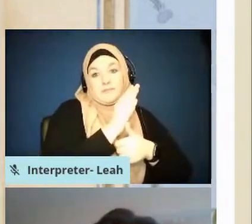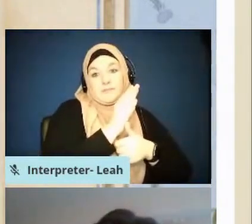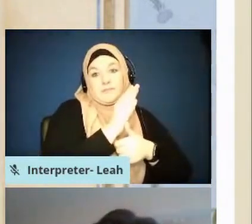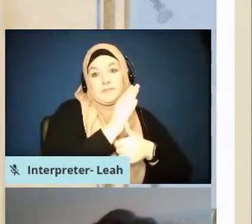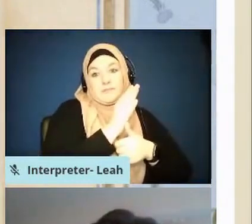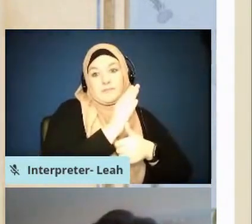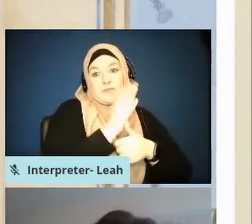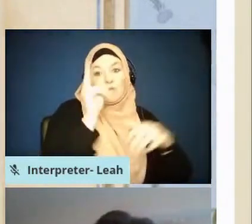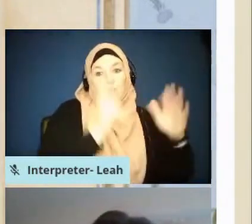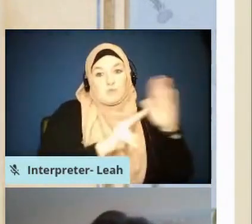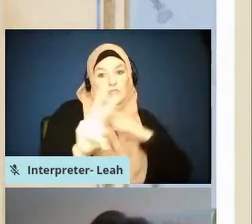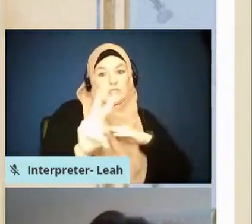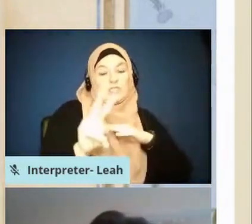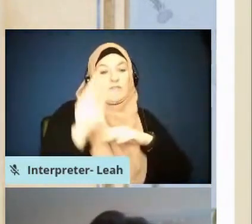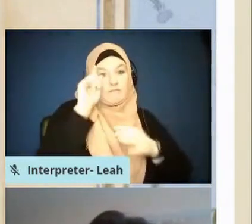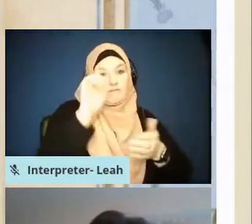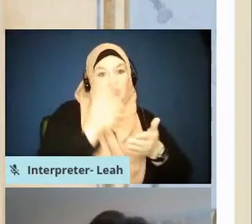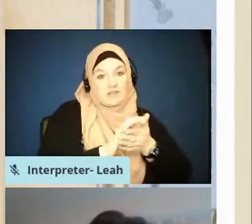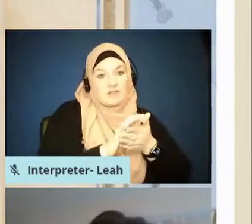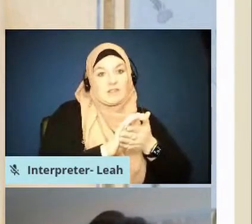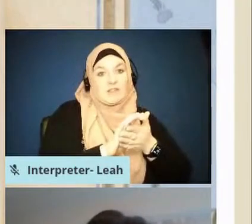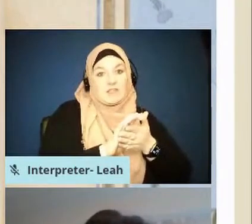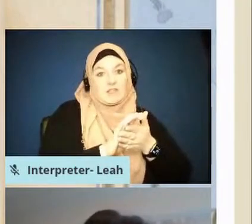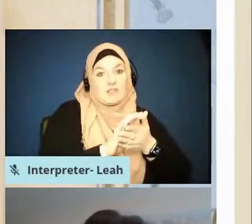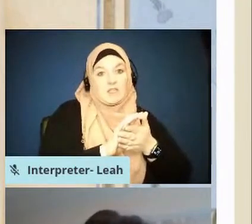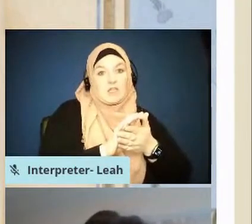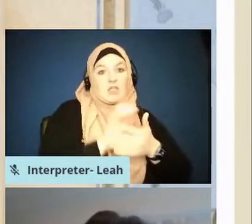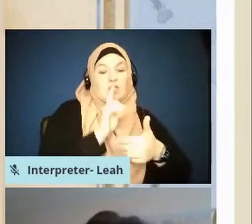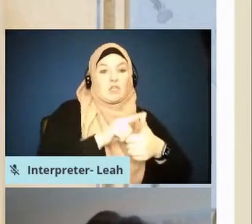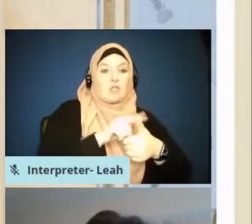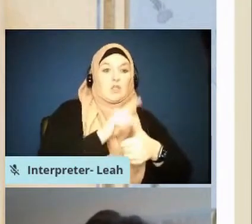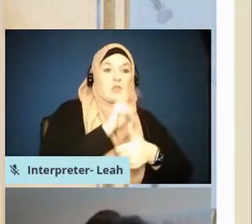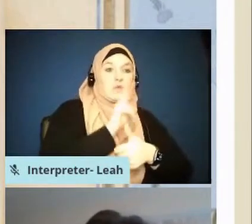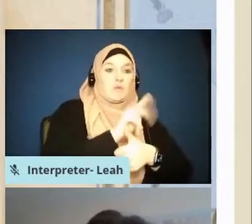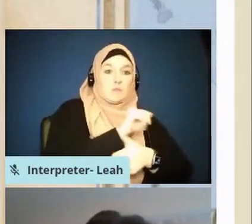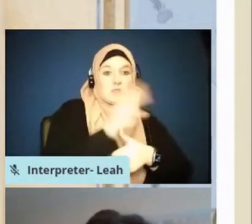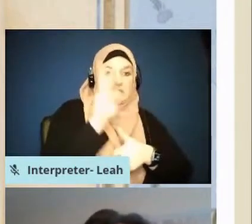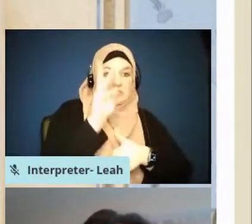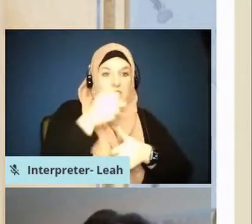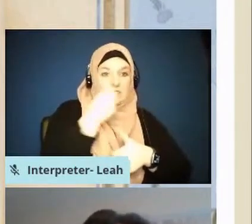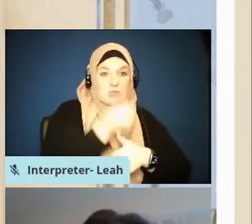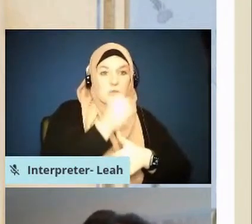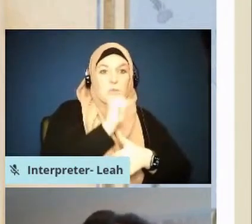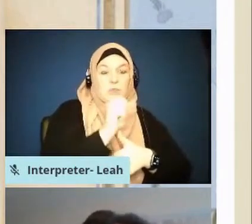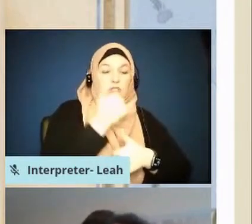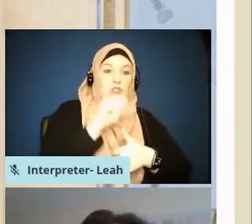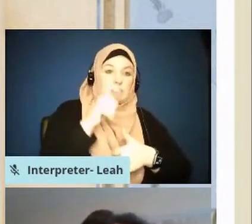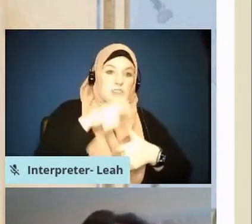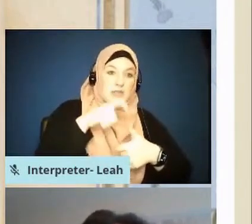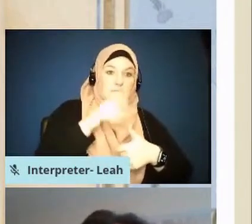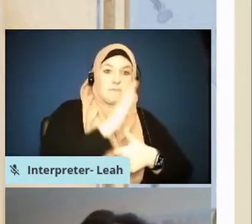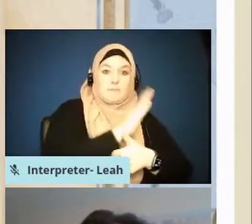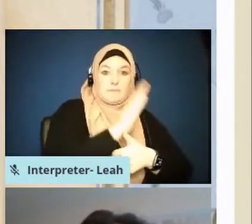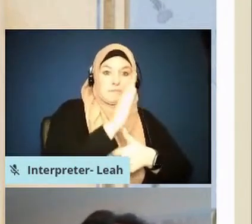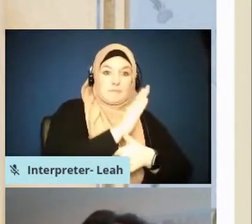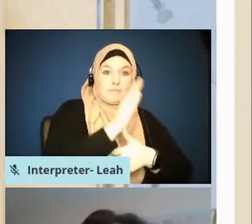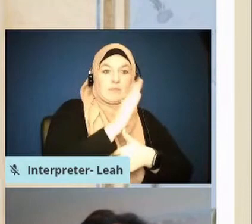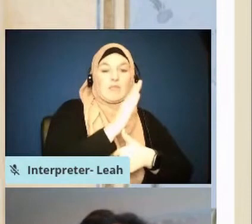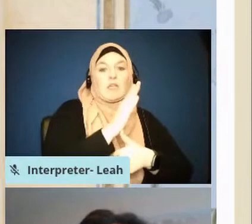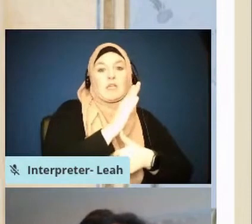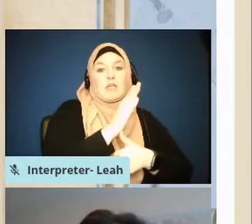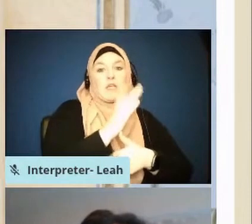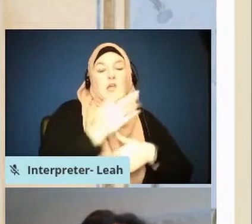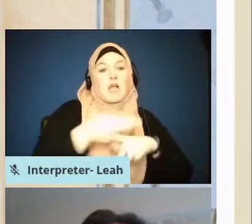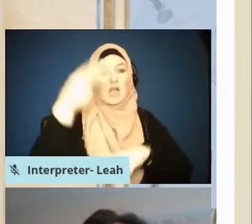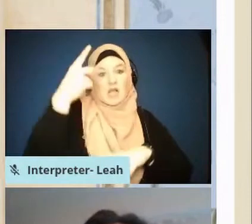is the projective phase. It's 2 to 6 years old. During this period of time, there is a high